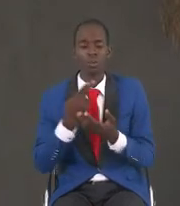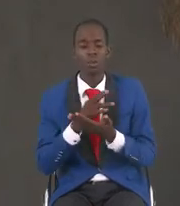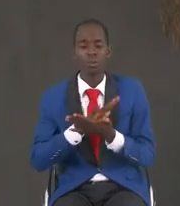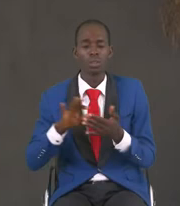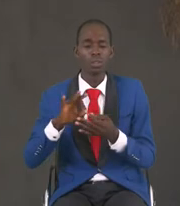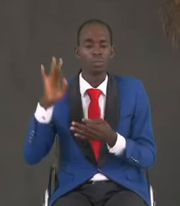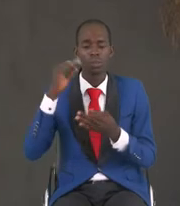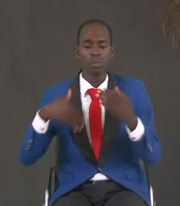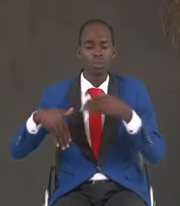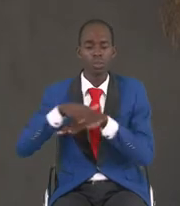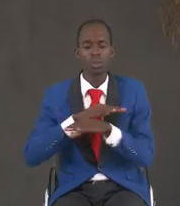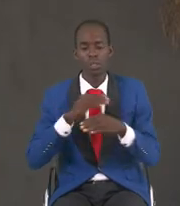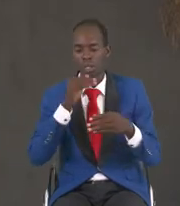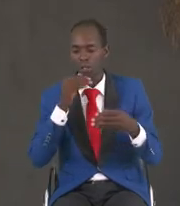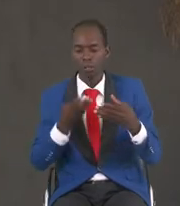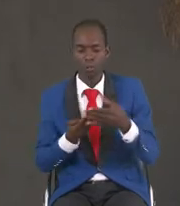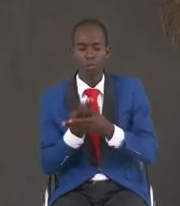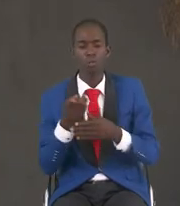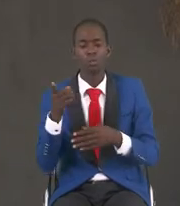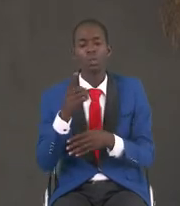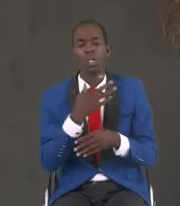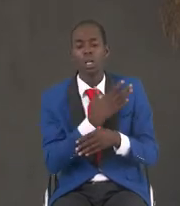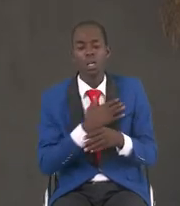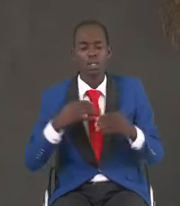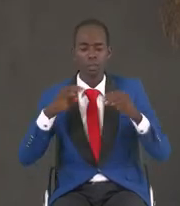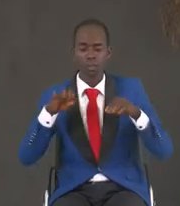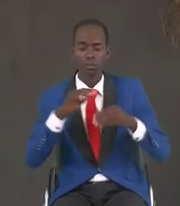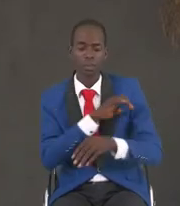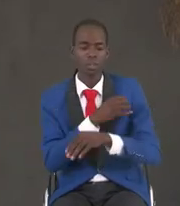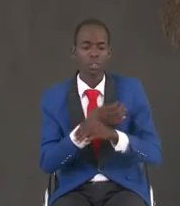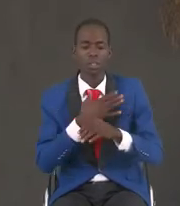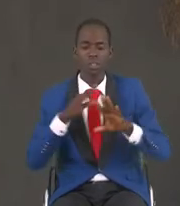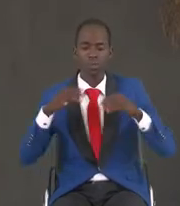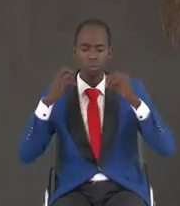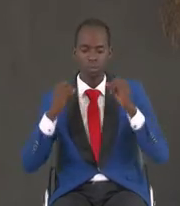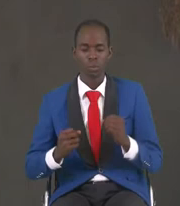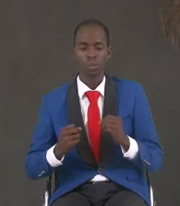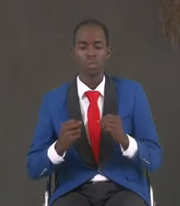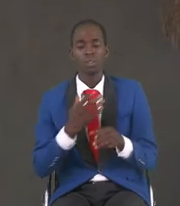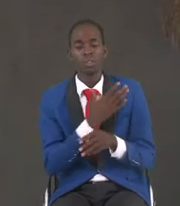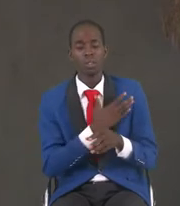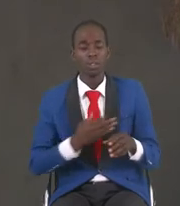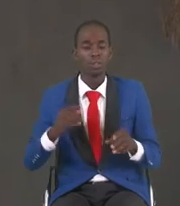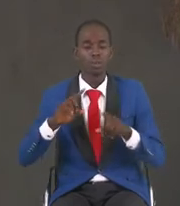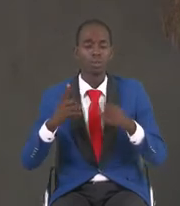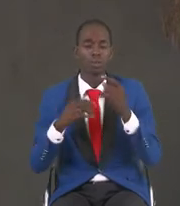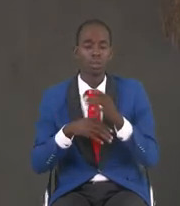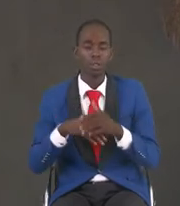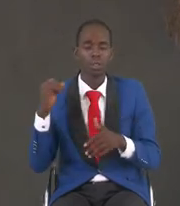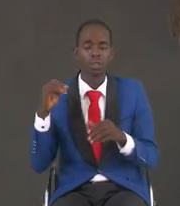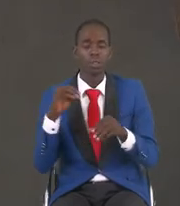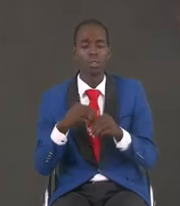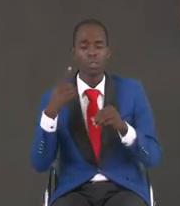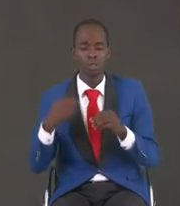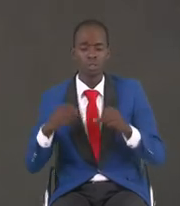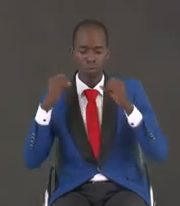you, energize you, empower you, and strengthen you. And you go out in the strength